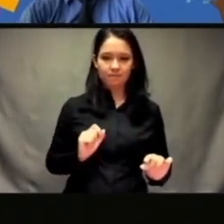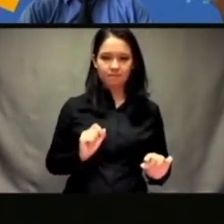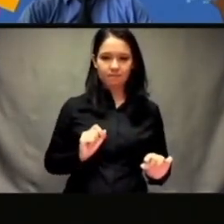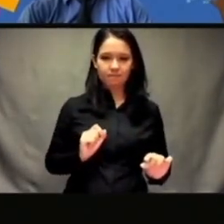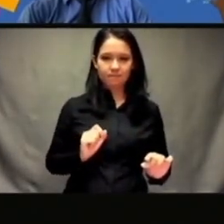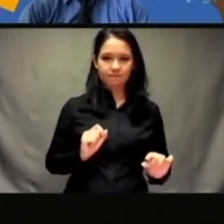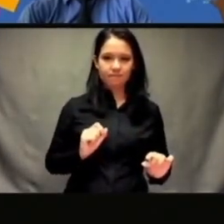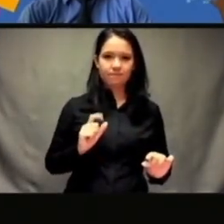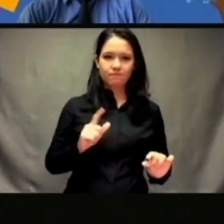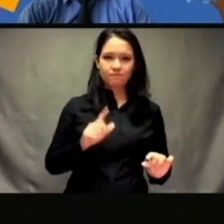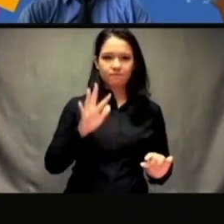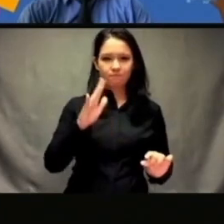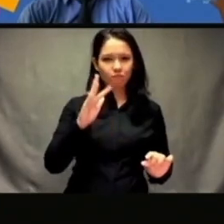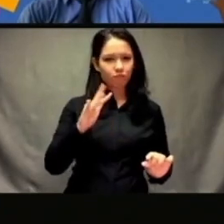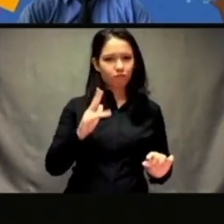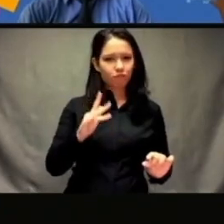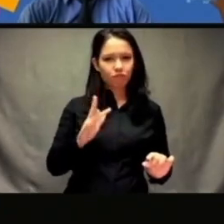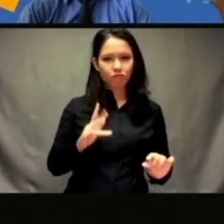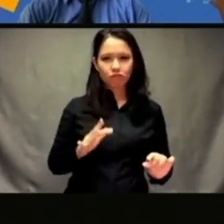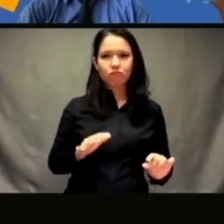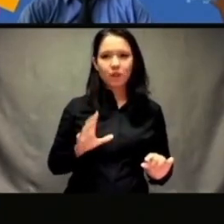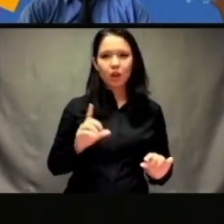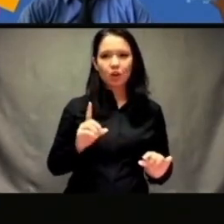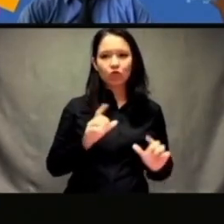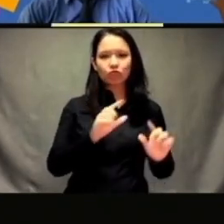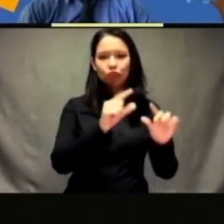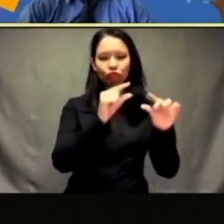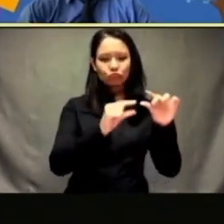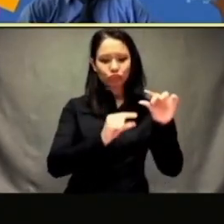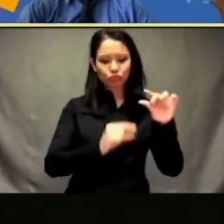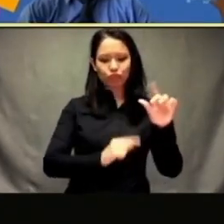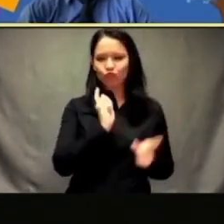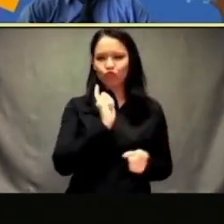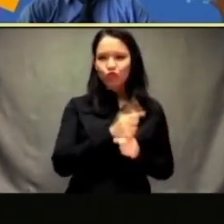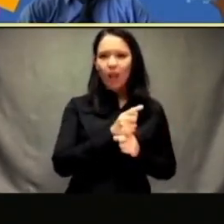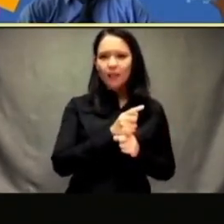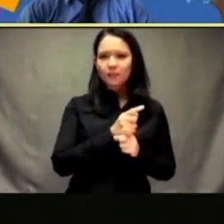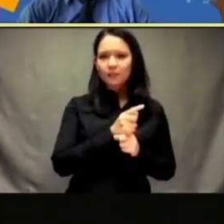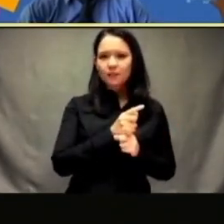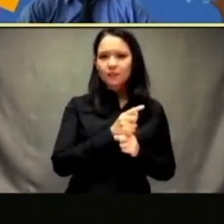Button A, button B, no, the code is right. Should work.